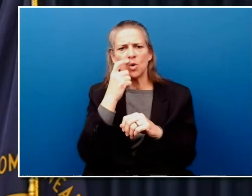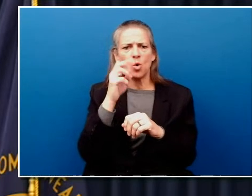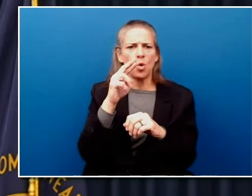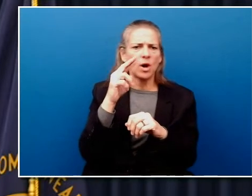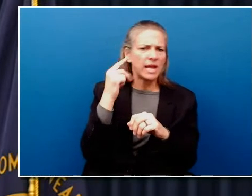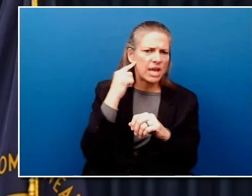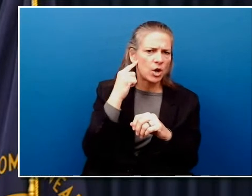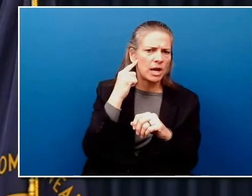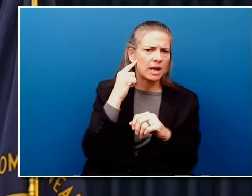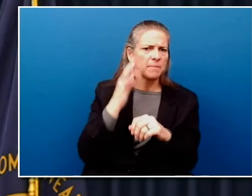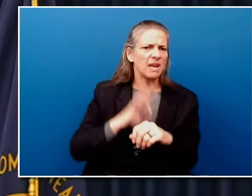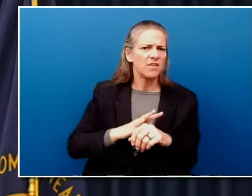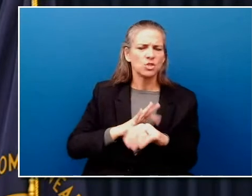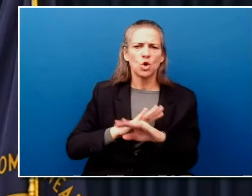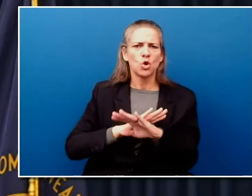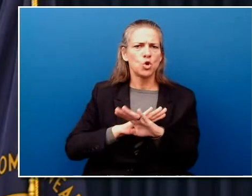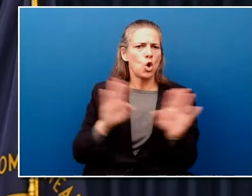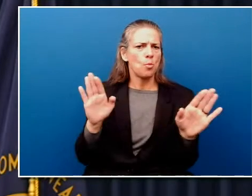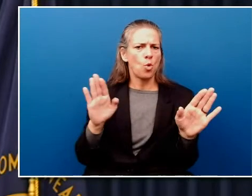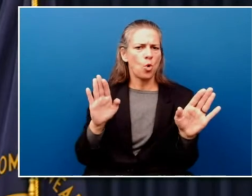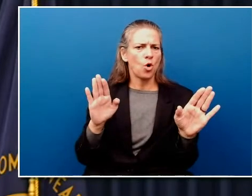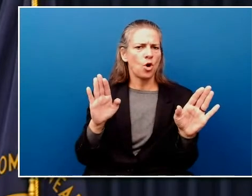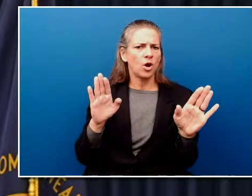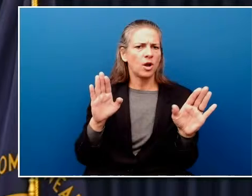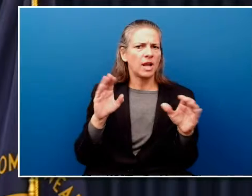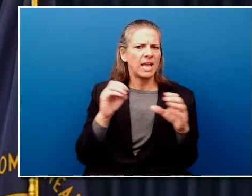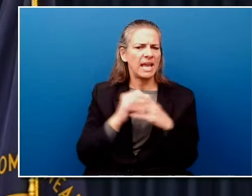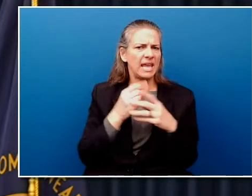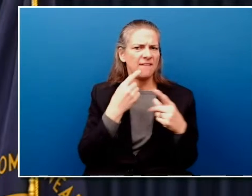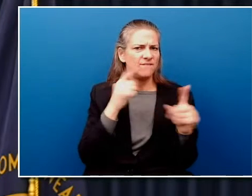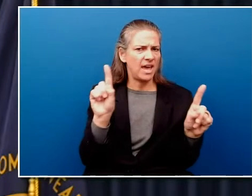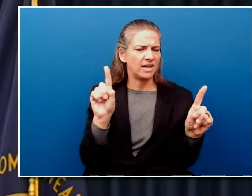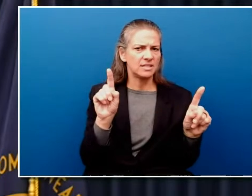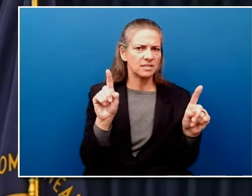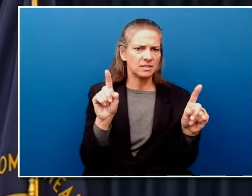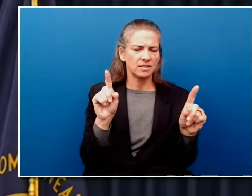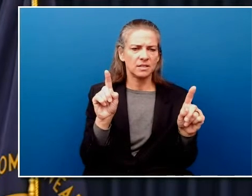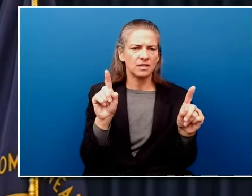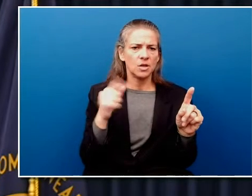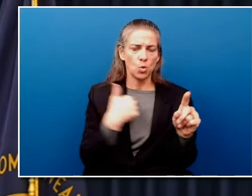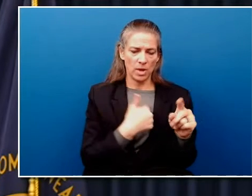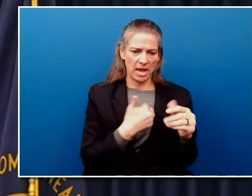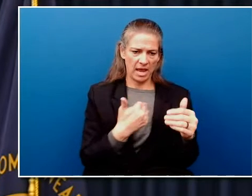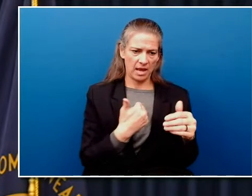effect. And the sponsor admitted that. We have regular